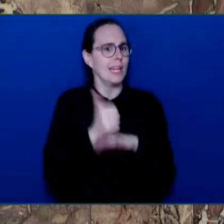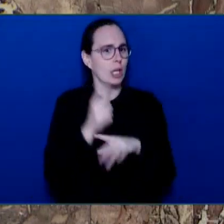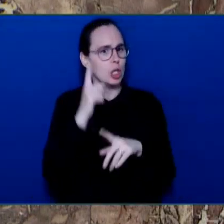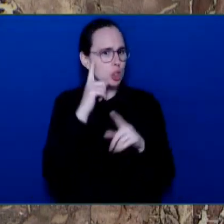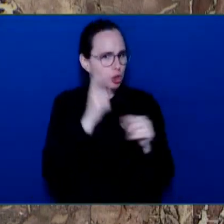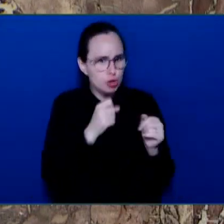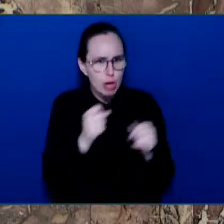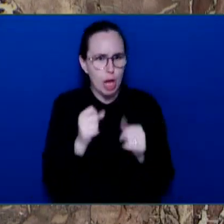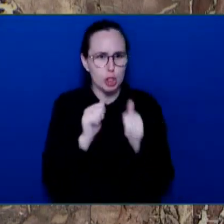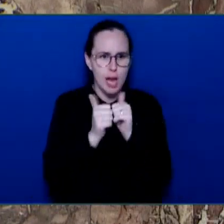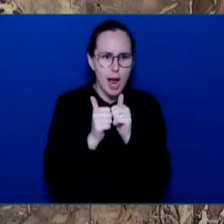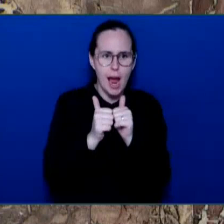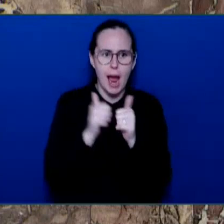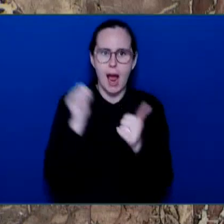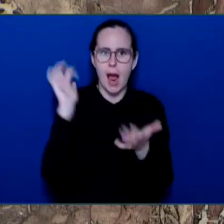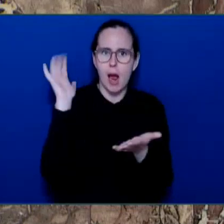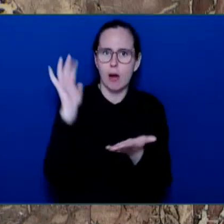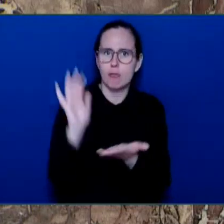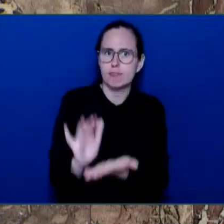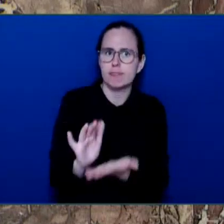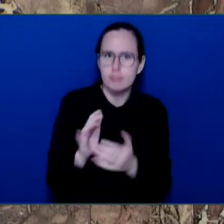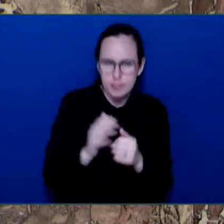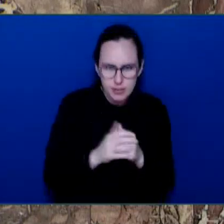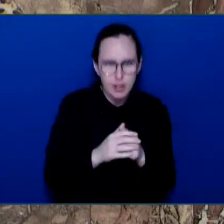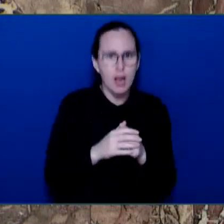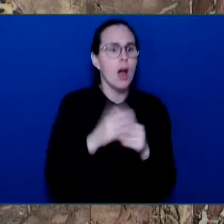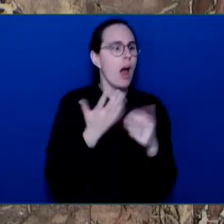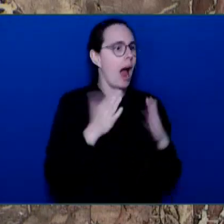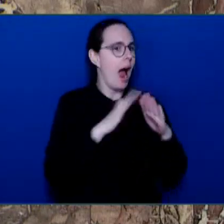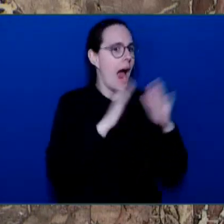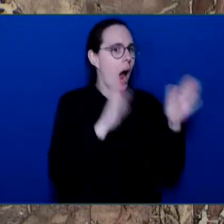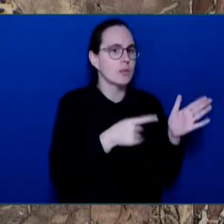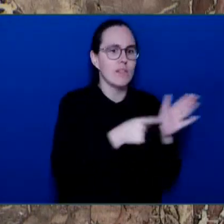assistance rates 5 times already, doubling the senior supplement,